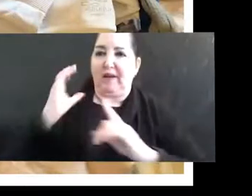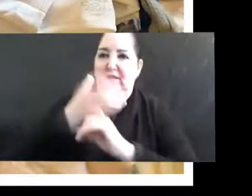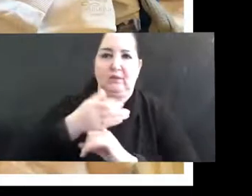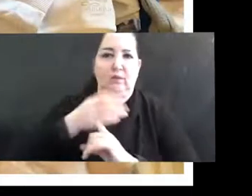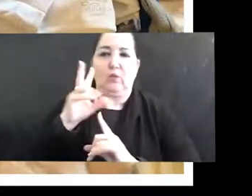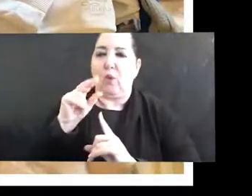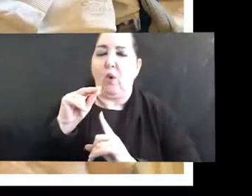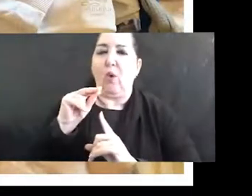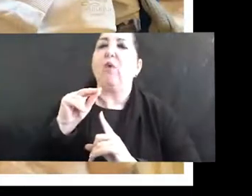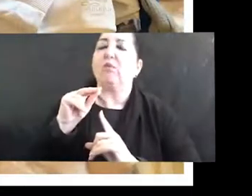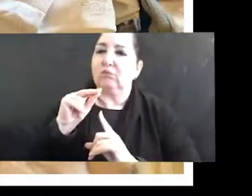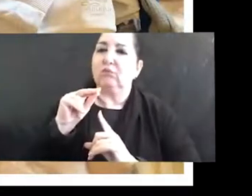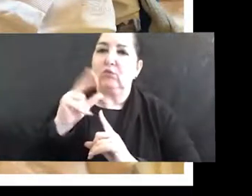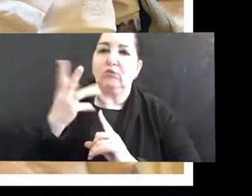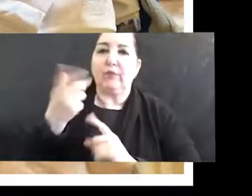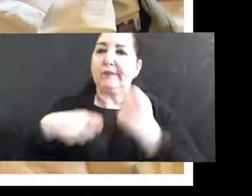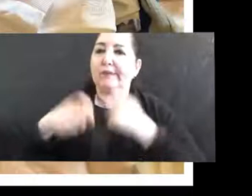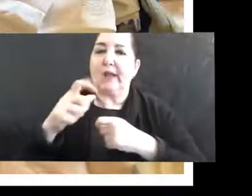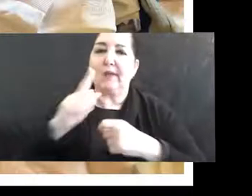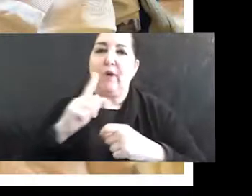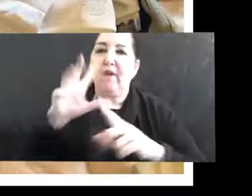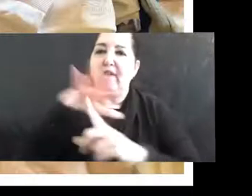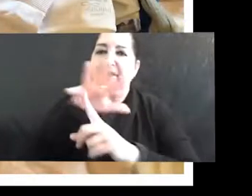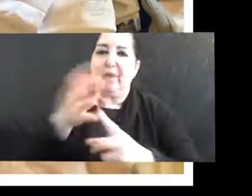bodies, but essentially